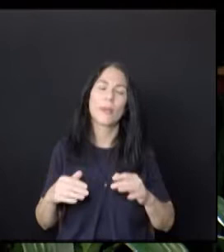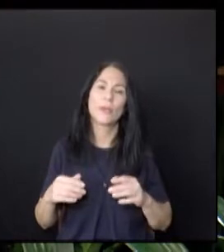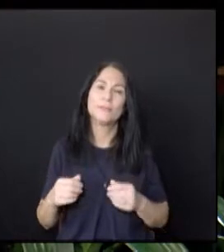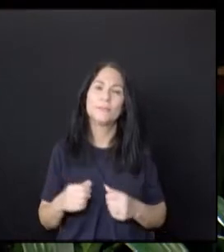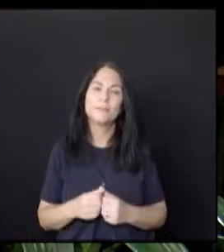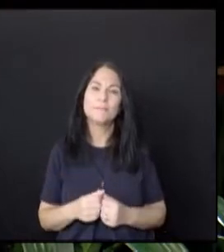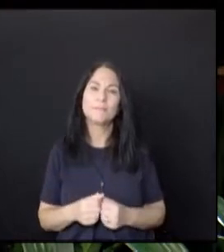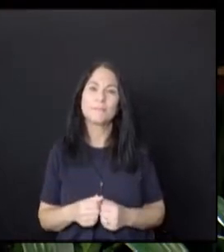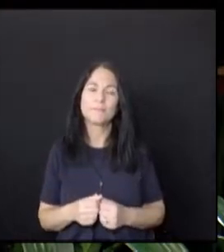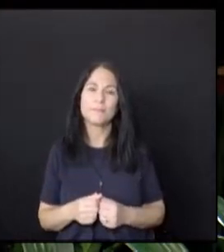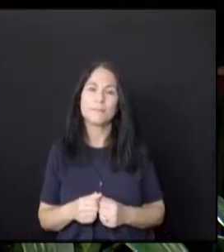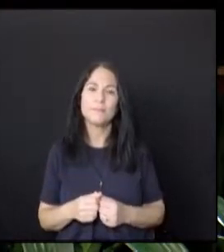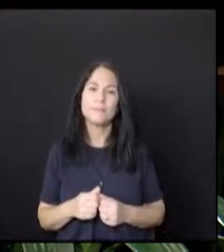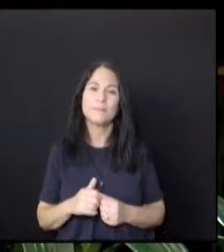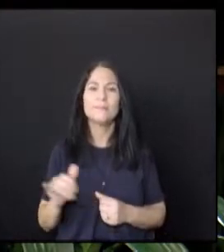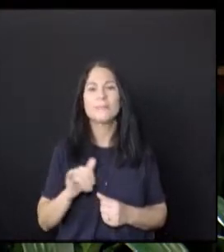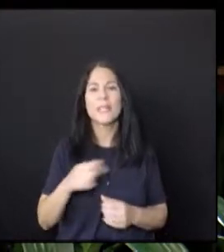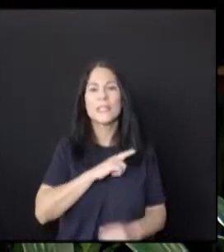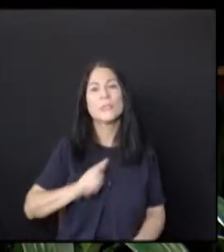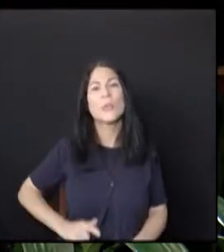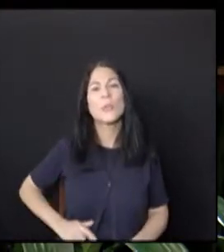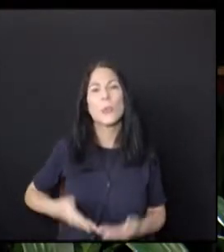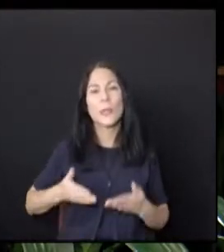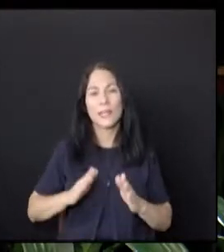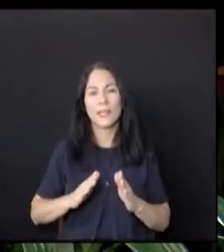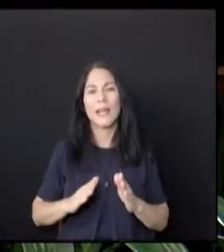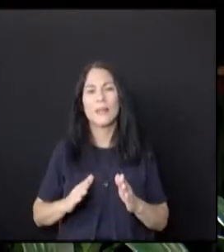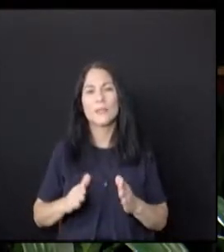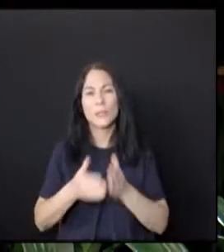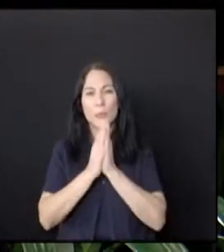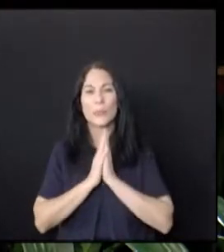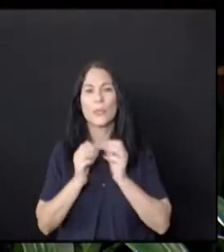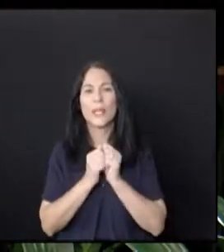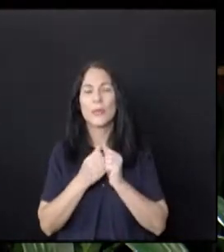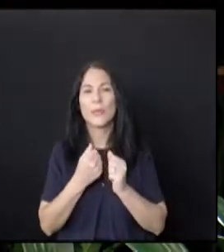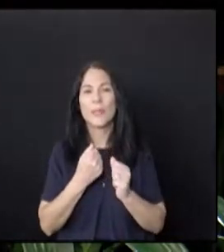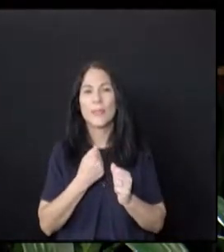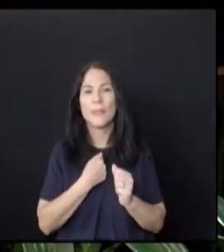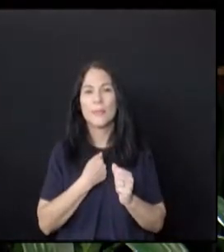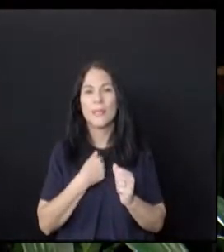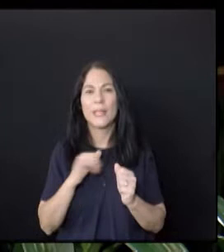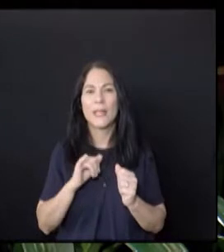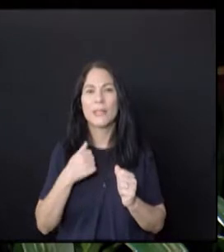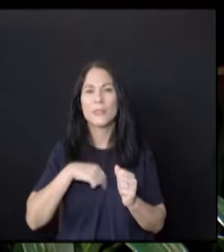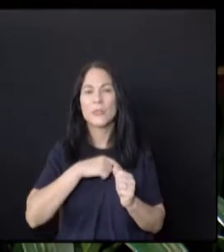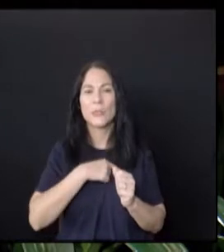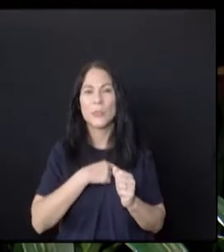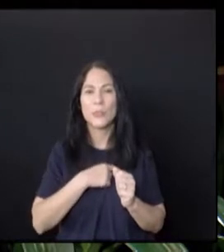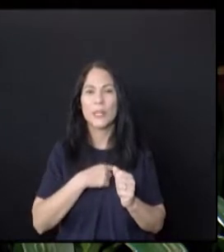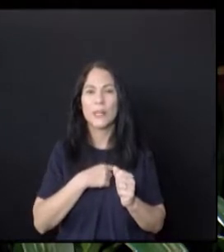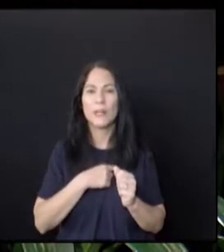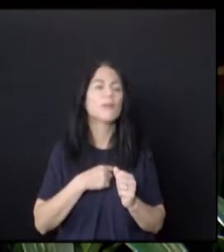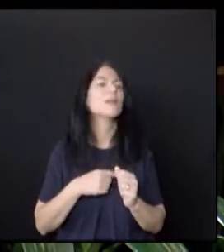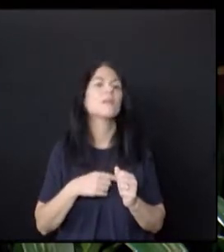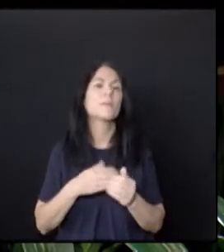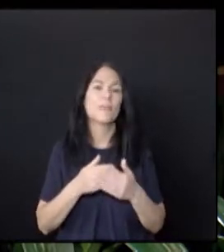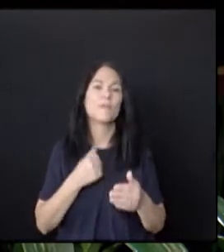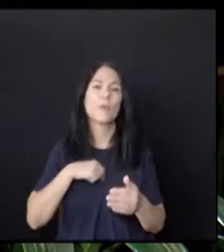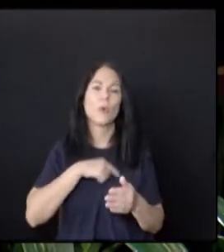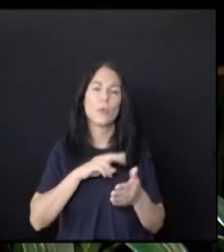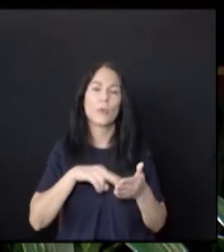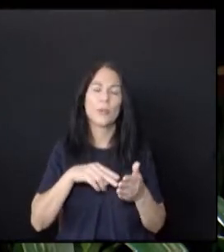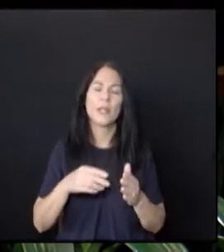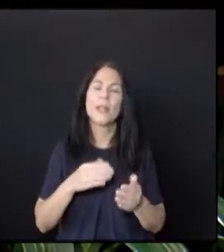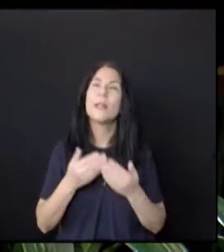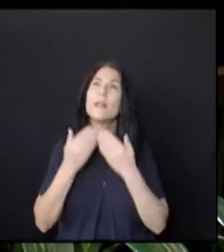way as the Lord allows. So would you pray with me before we get into the word here this morning? Let's pray. Lord, we